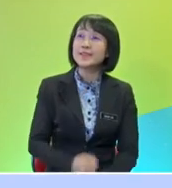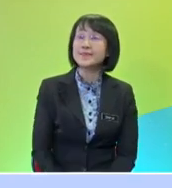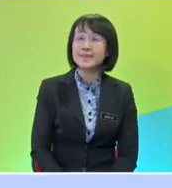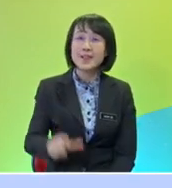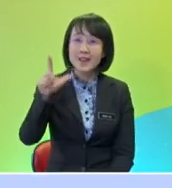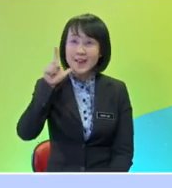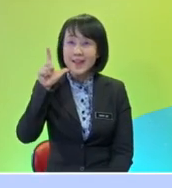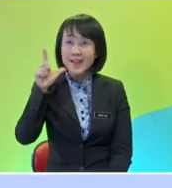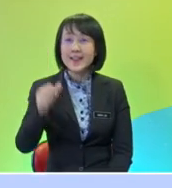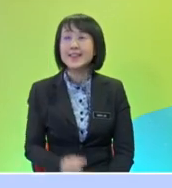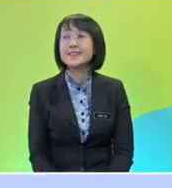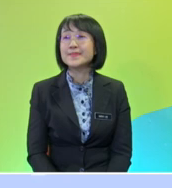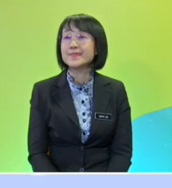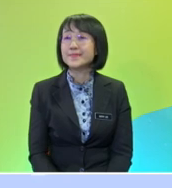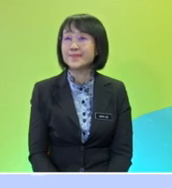Yes, Lara.